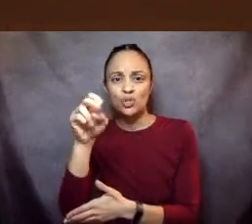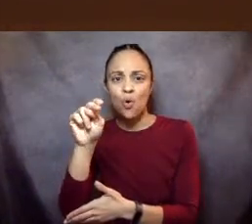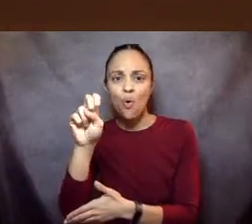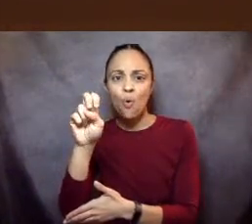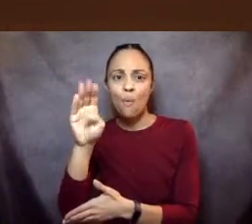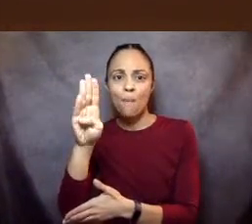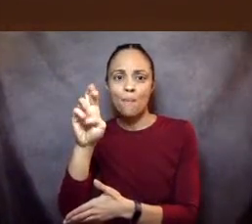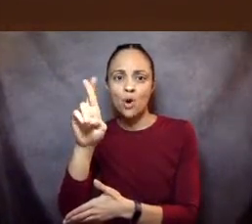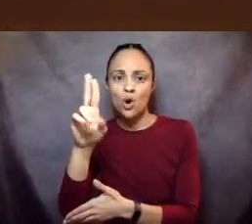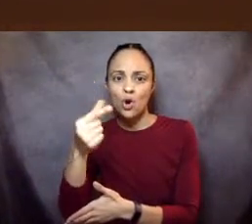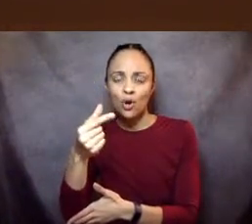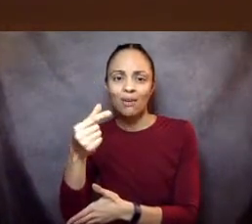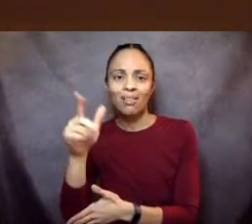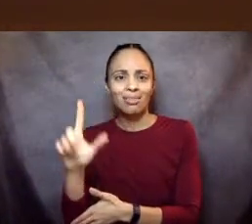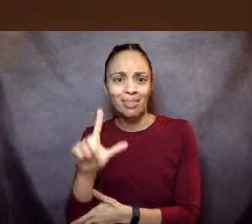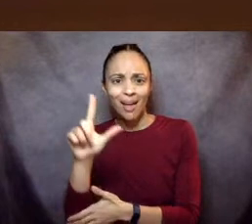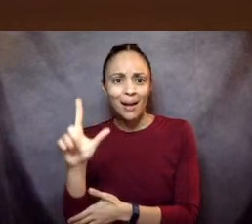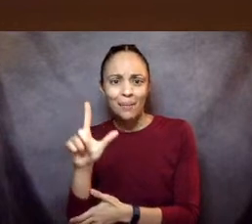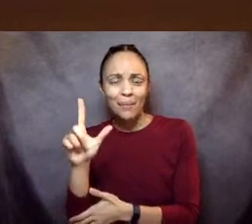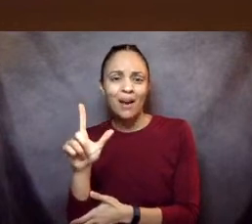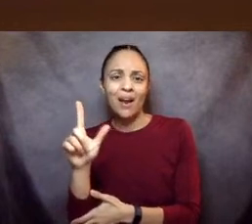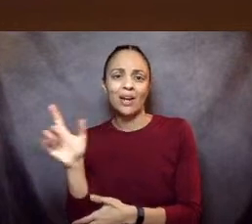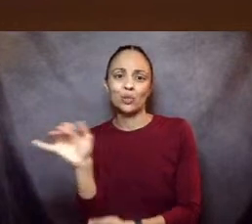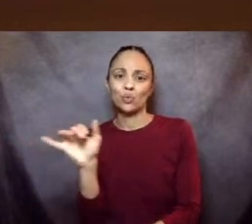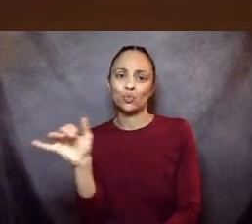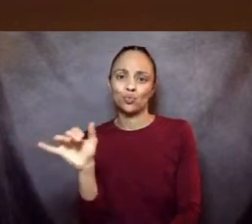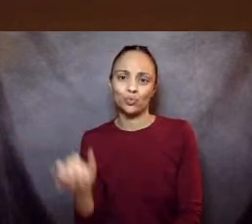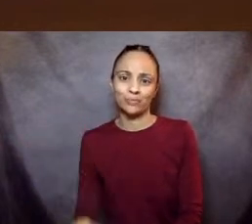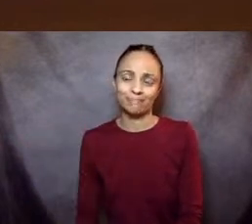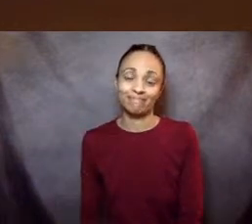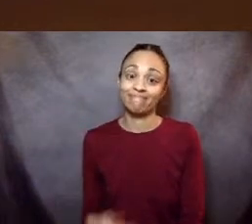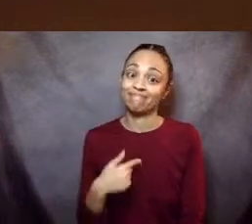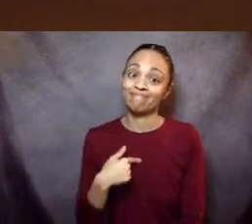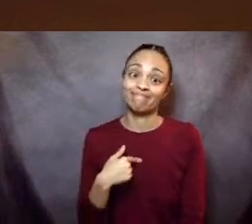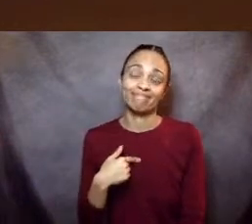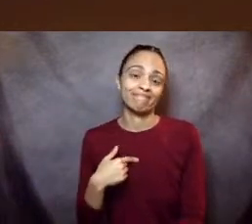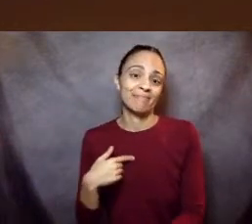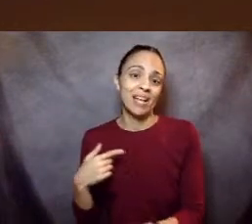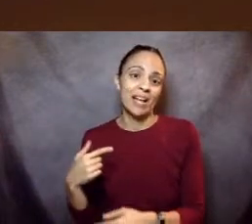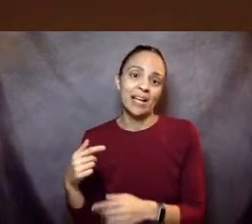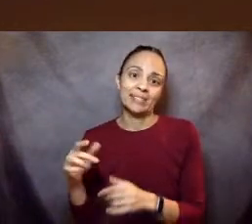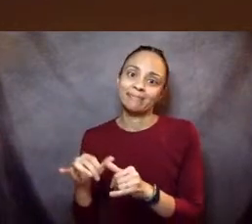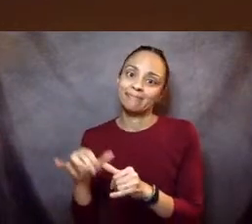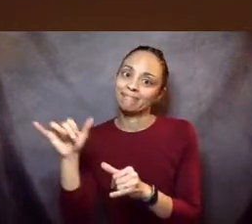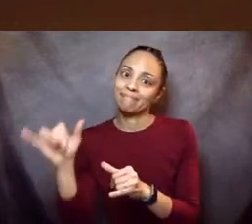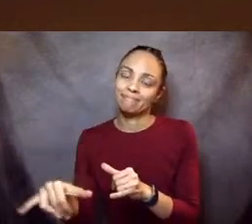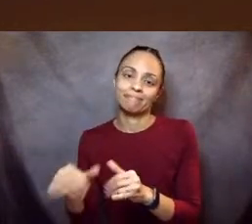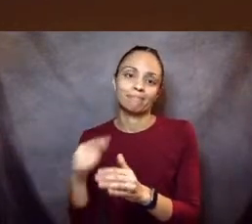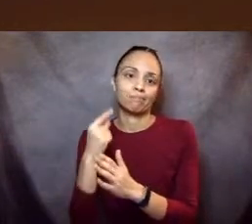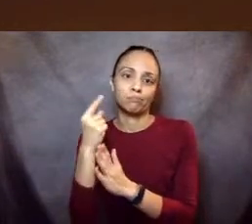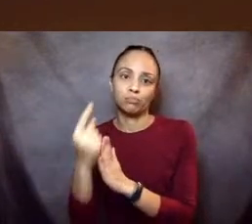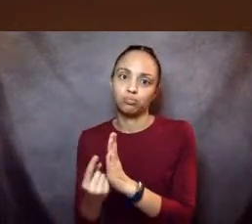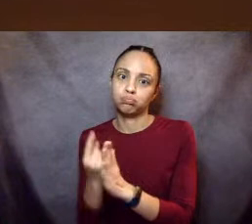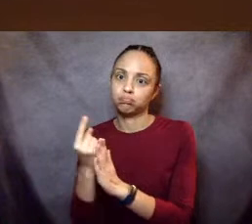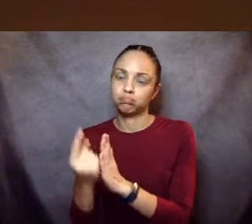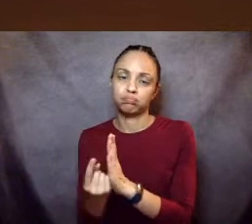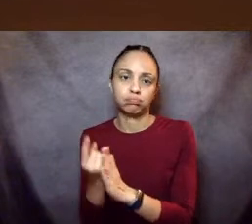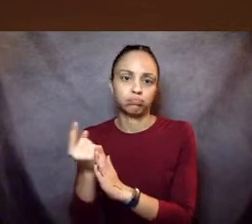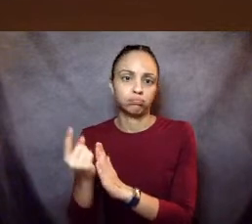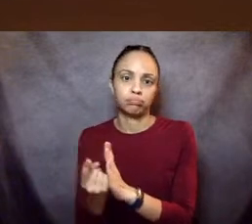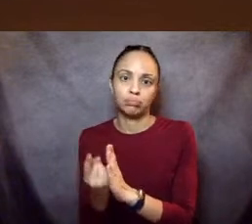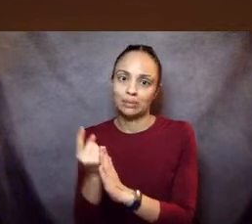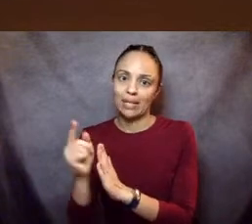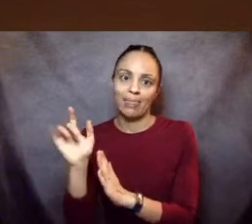many, many, many hours there and at the County Cullen Library and at the Washington Heights Library in our